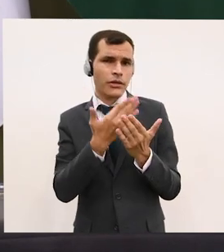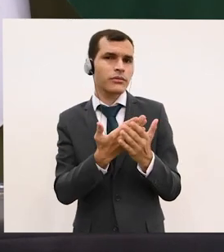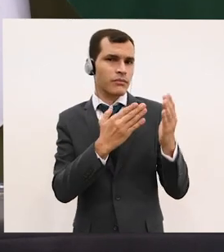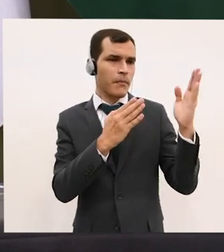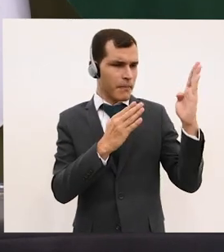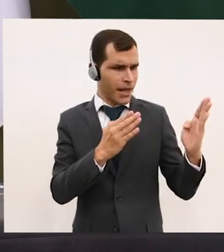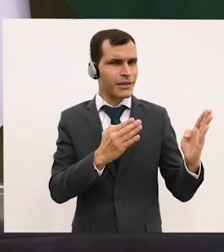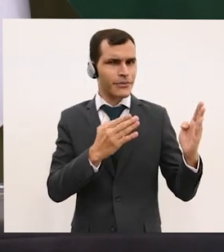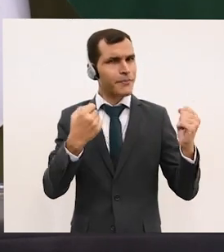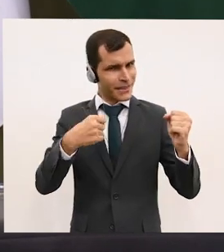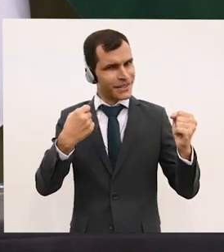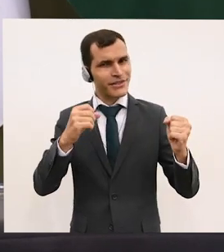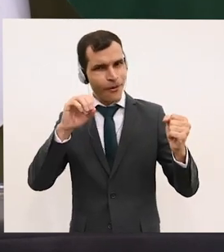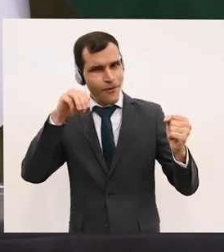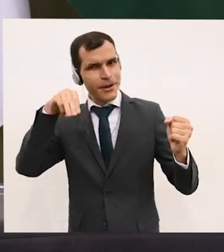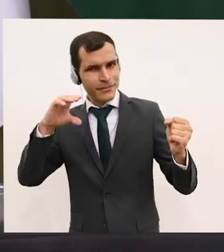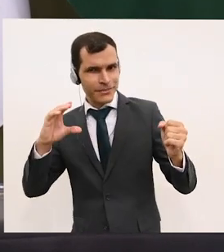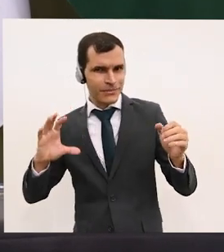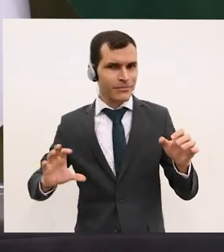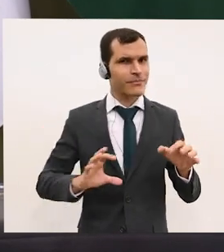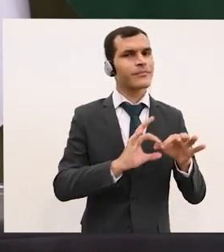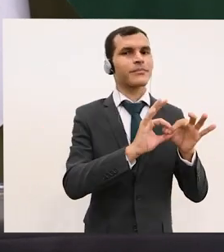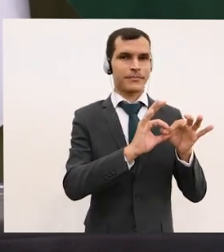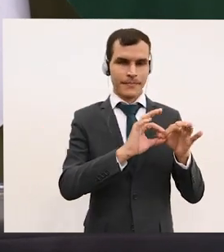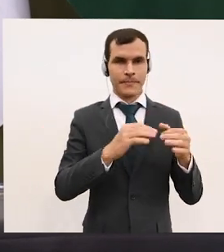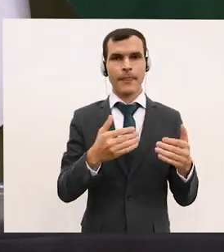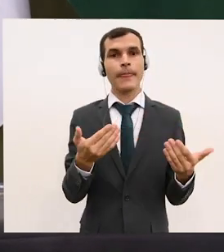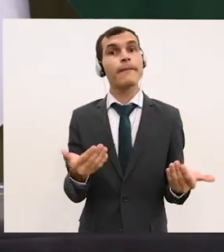central point we want to make on this visit. Thank you.